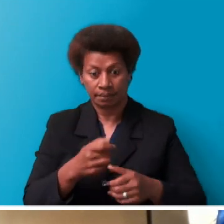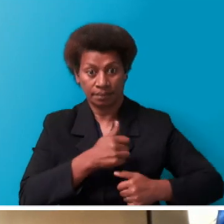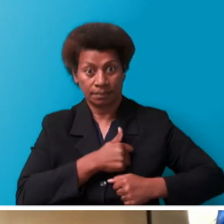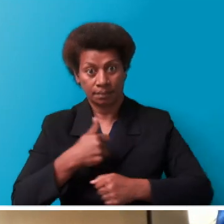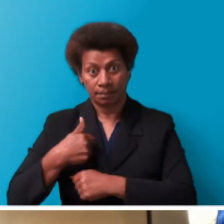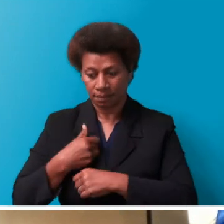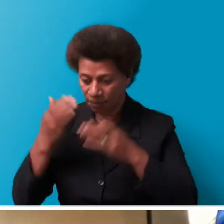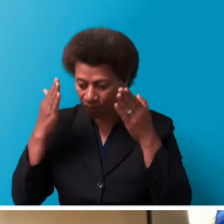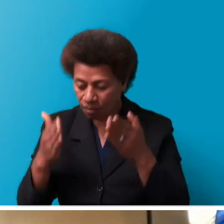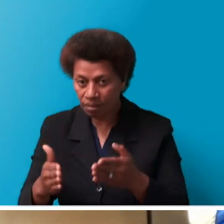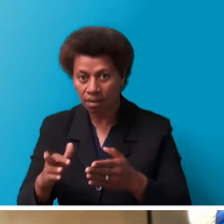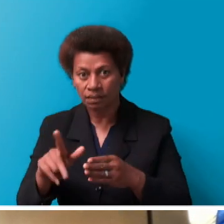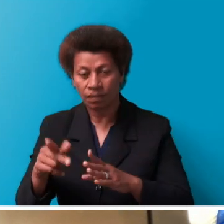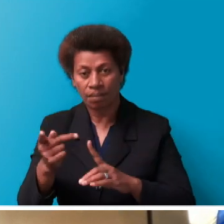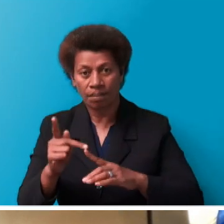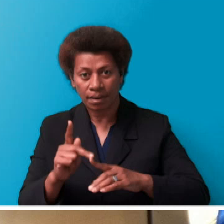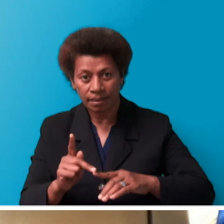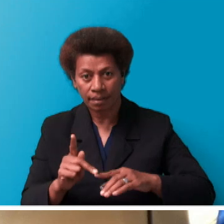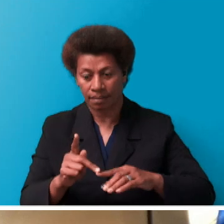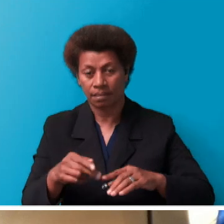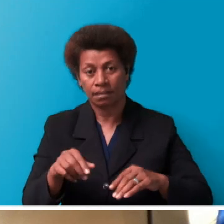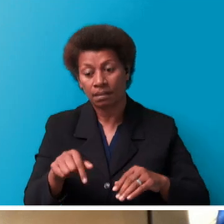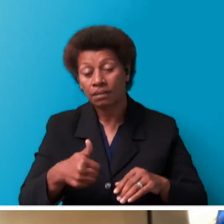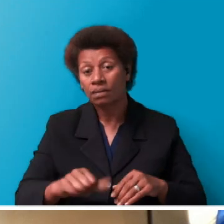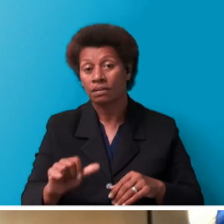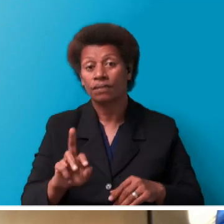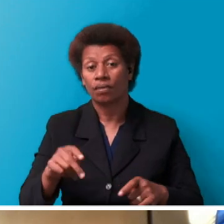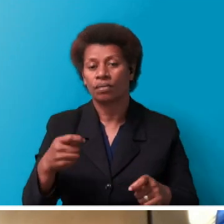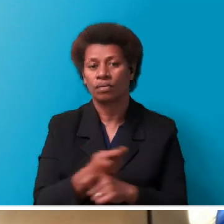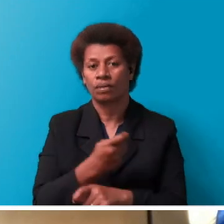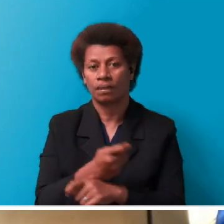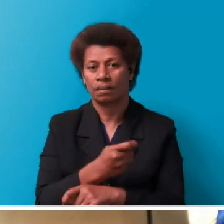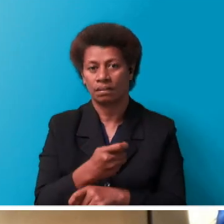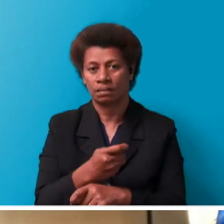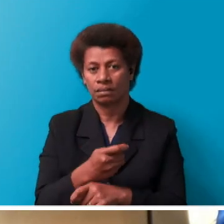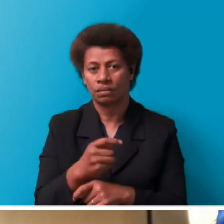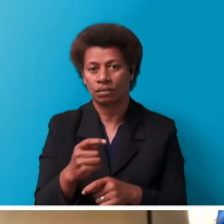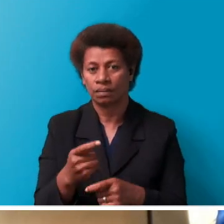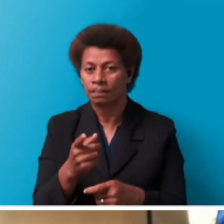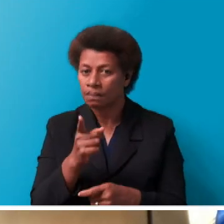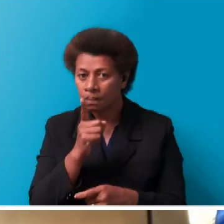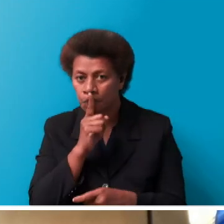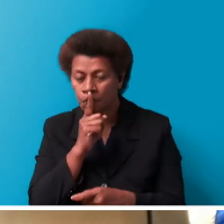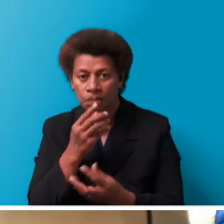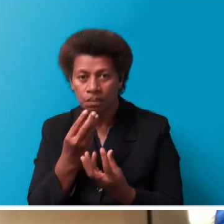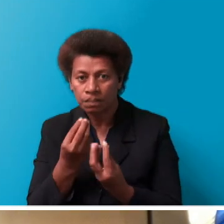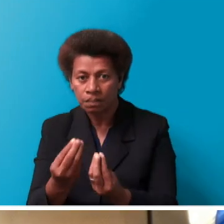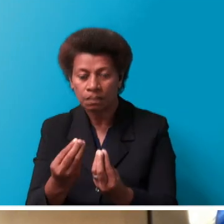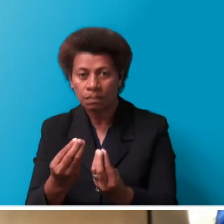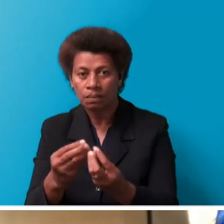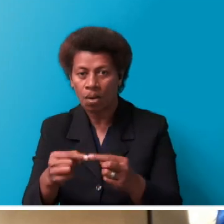affairs and used as a tool to silence opposition rather than uphold the will of the